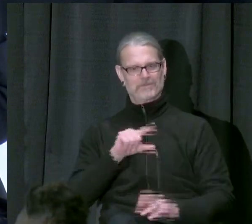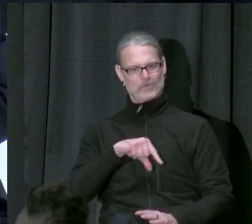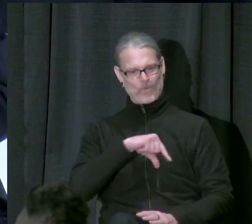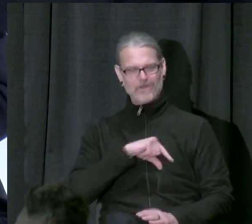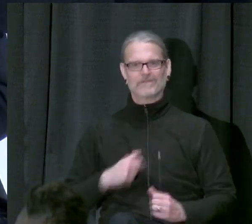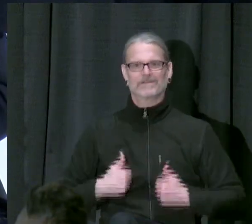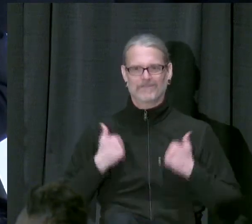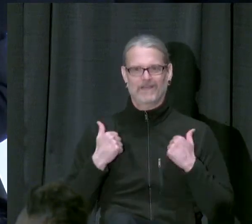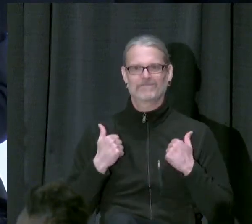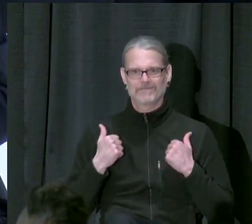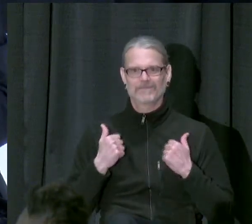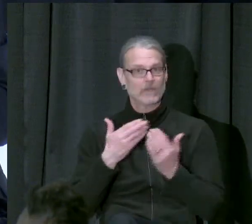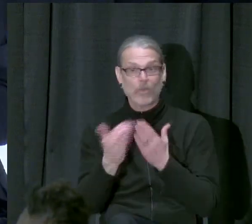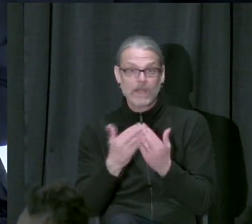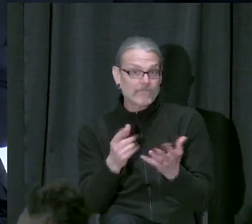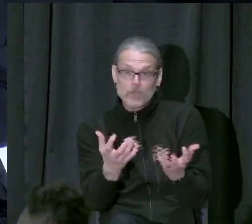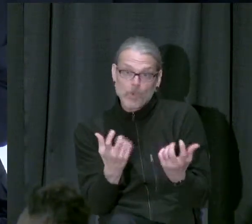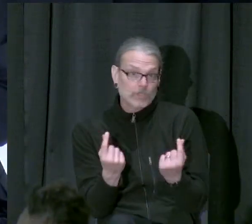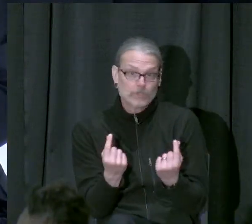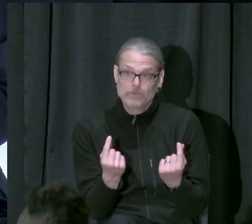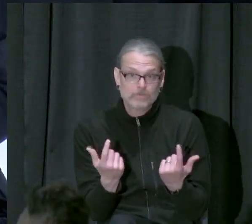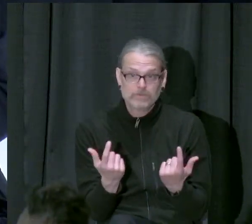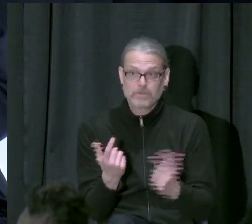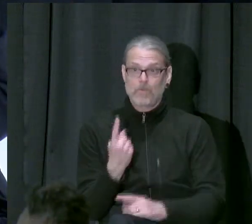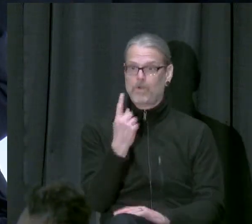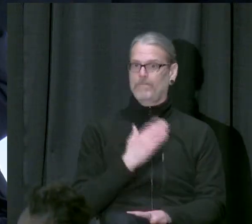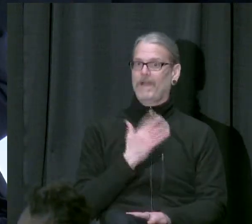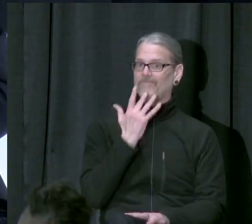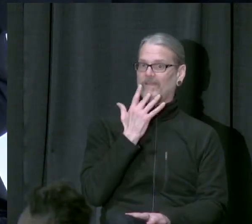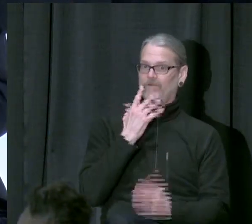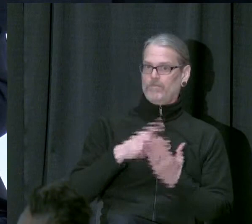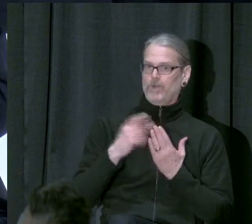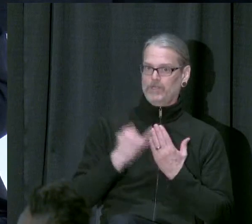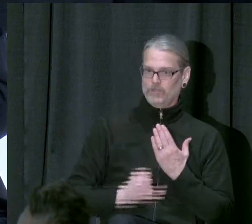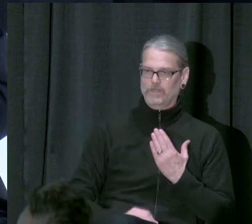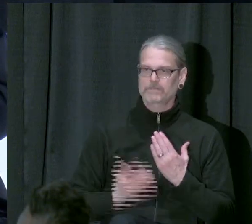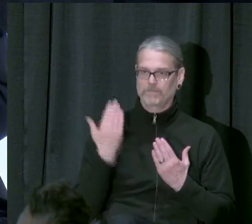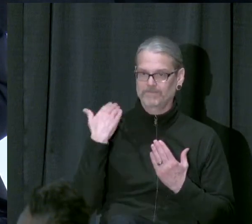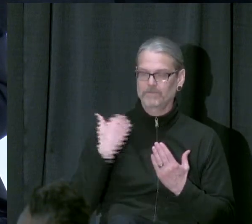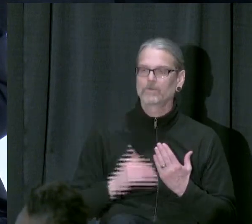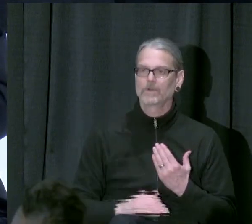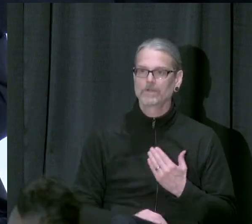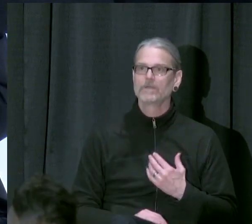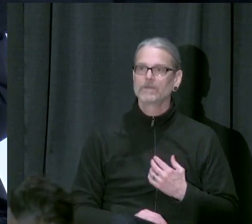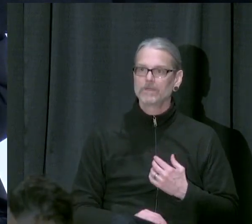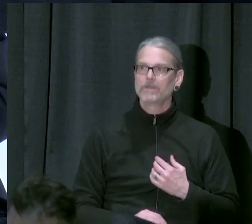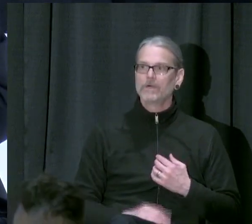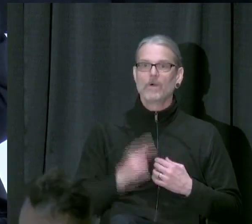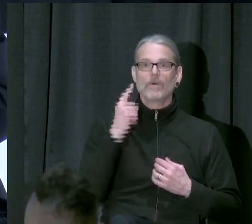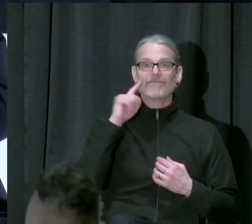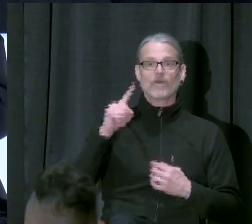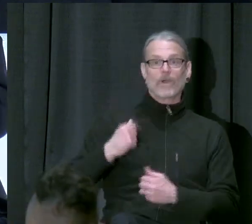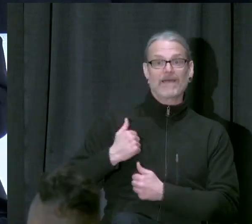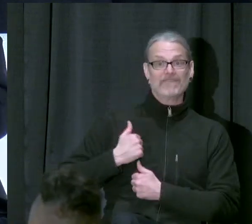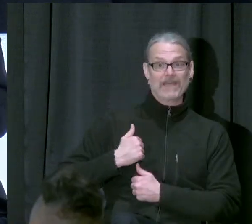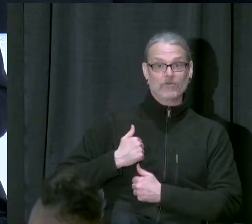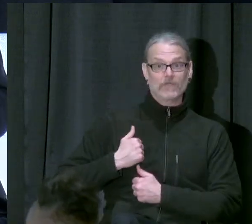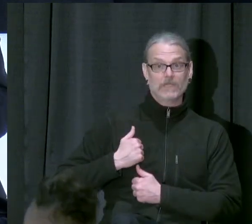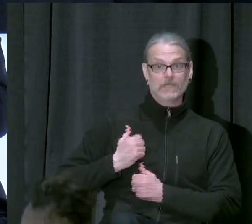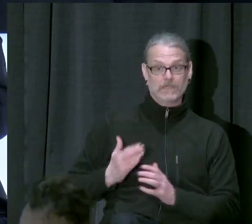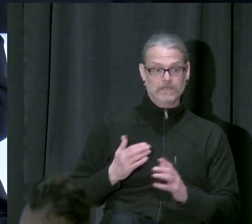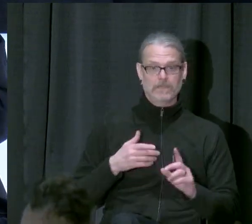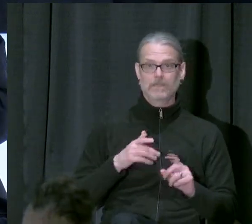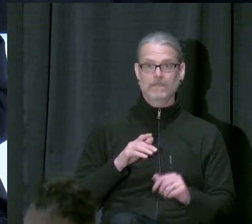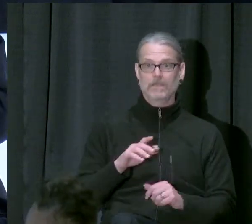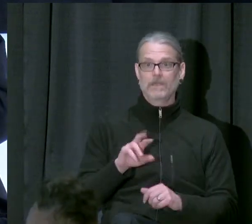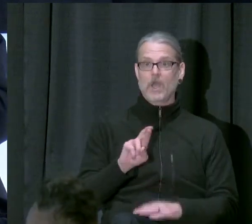in whatever you want to do? And one of my favorite projects that we'd worked on in the past was for a veteran who had lost his right arm